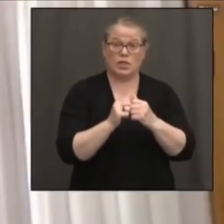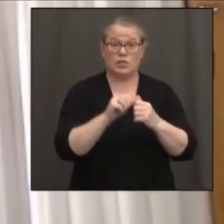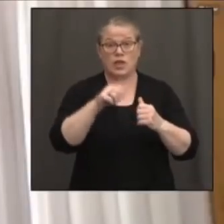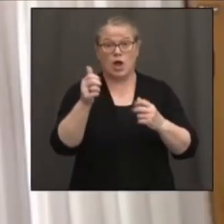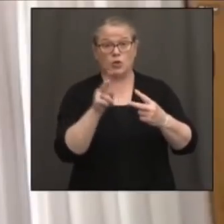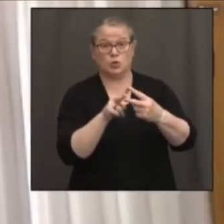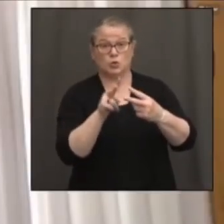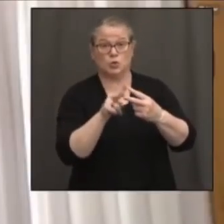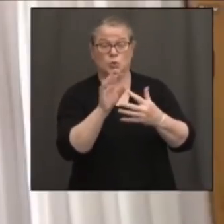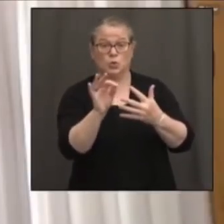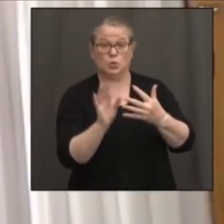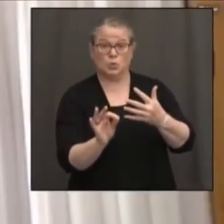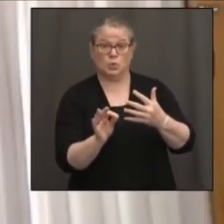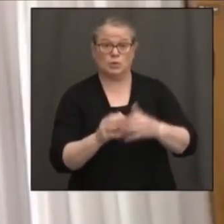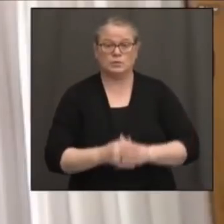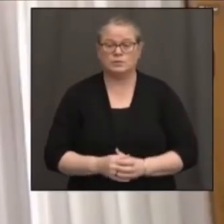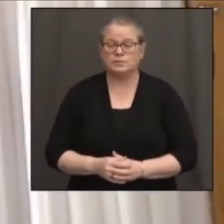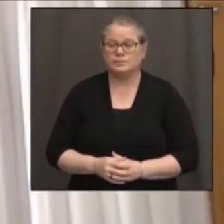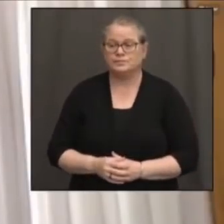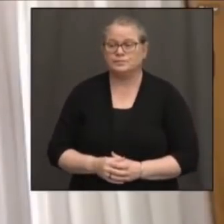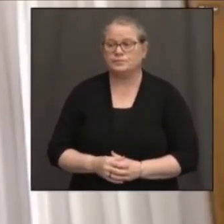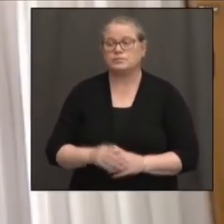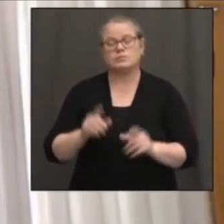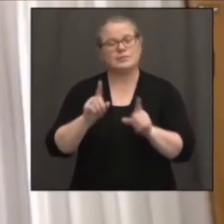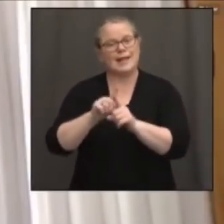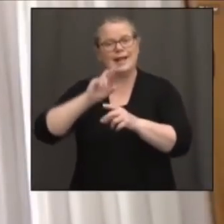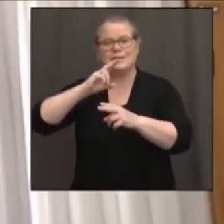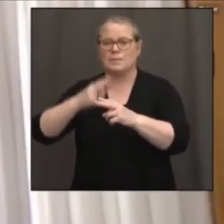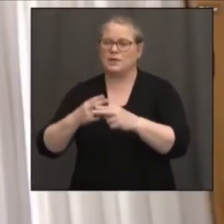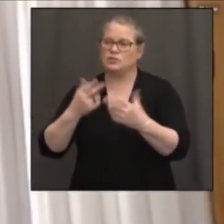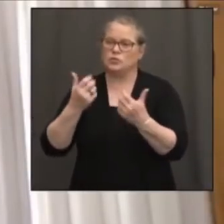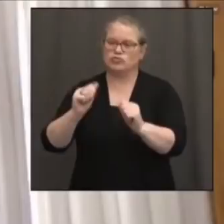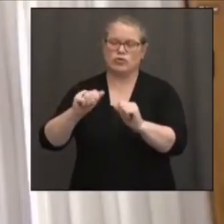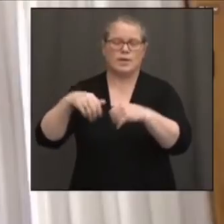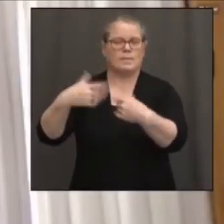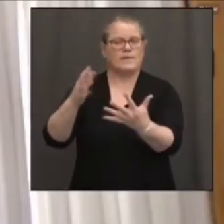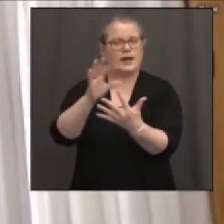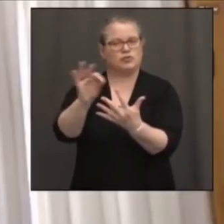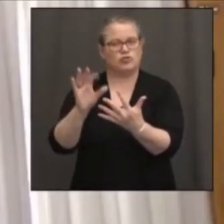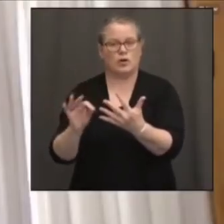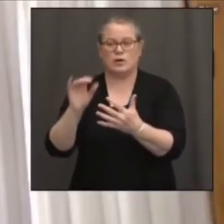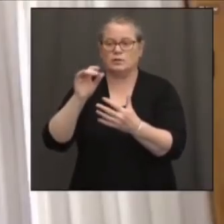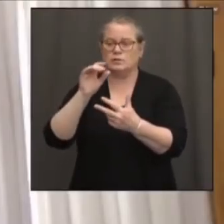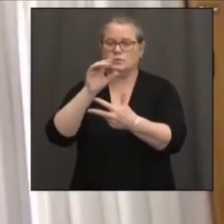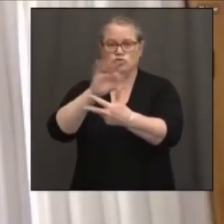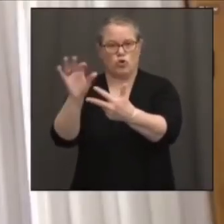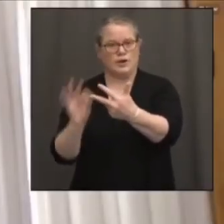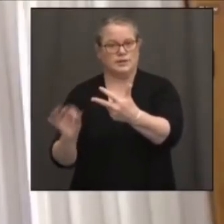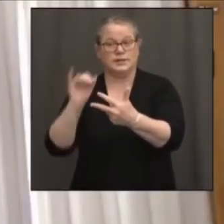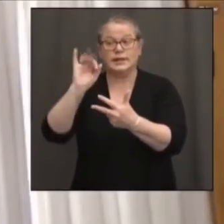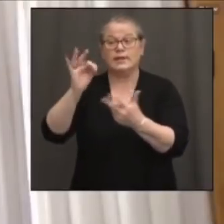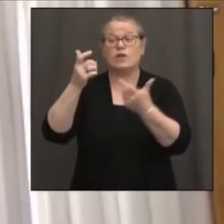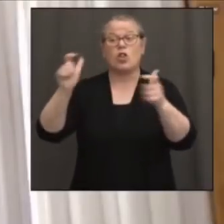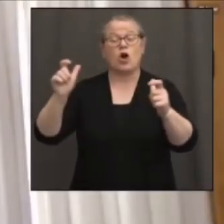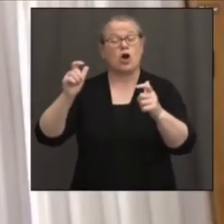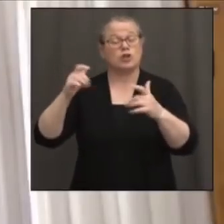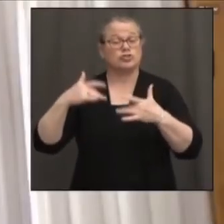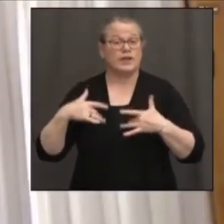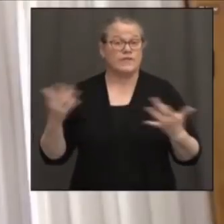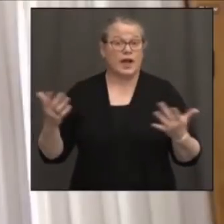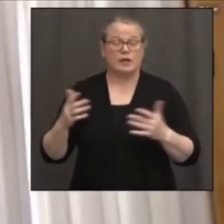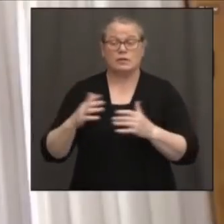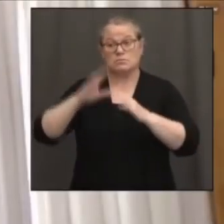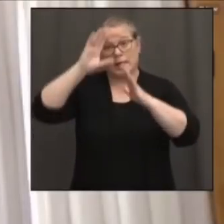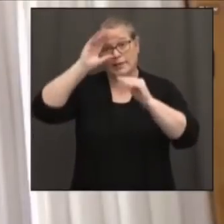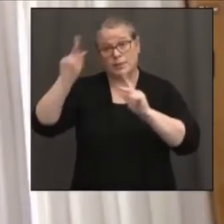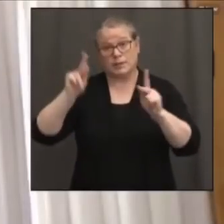provide choice. So, where we're going to a large event or an area where we're anticipating a lot of foot